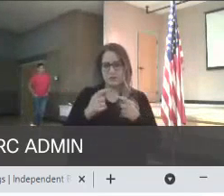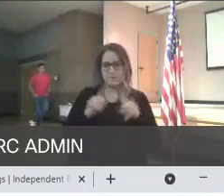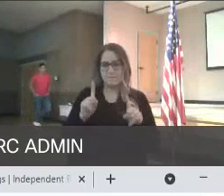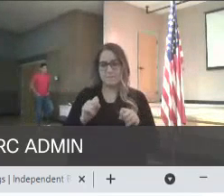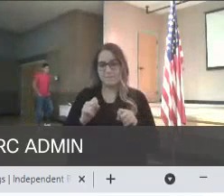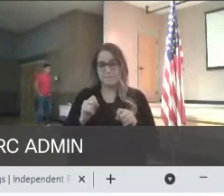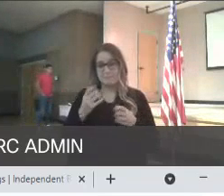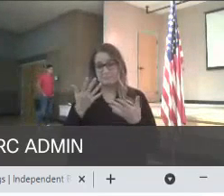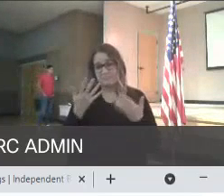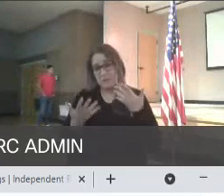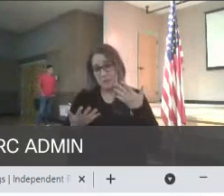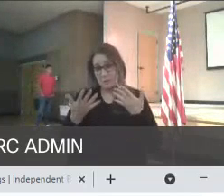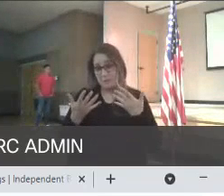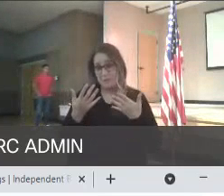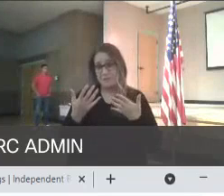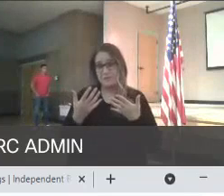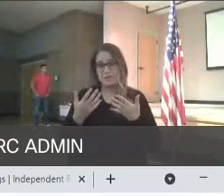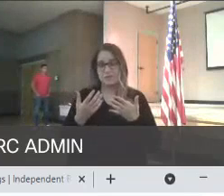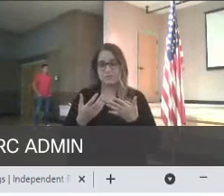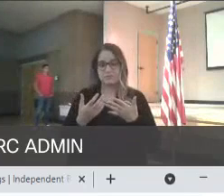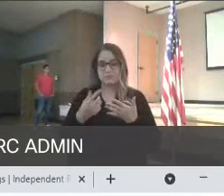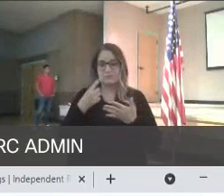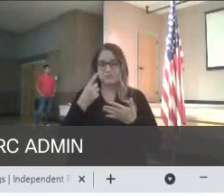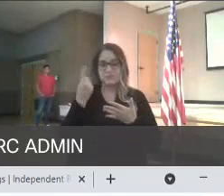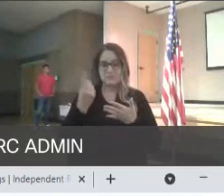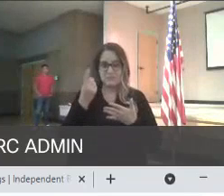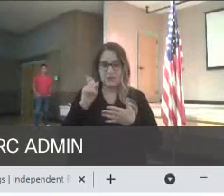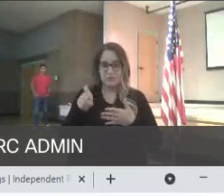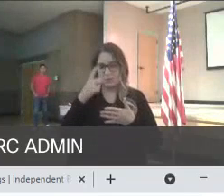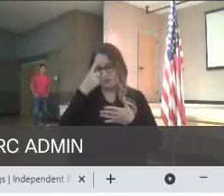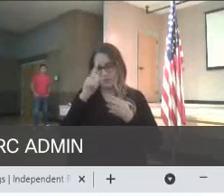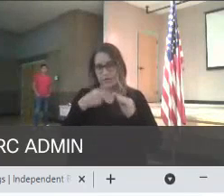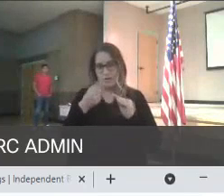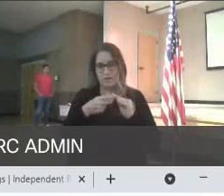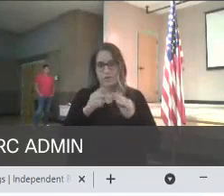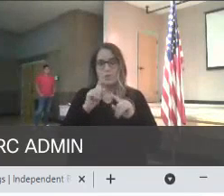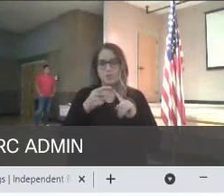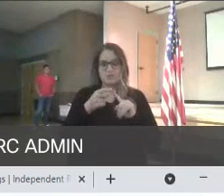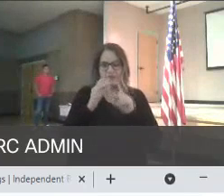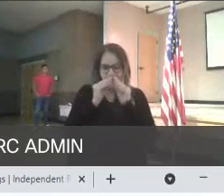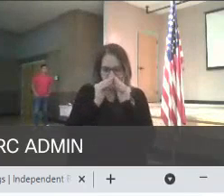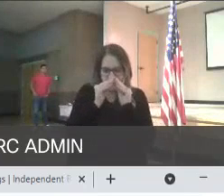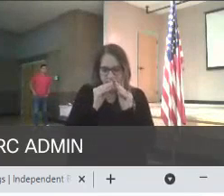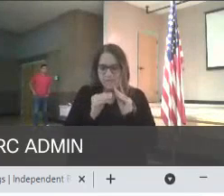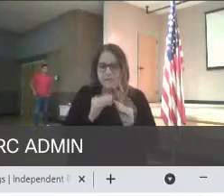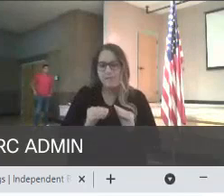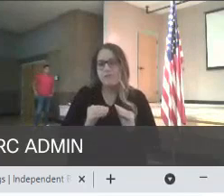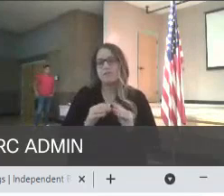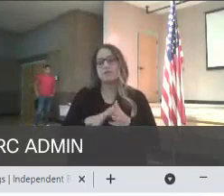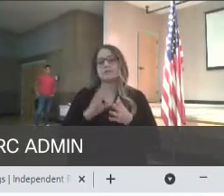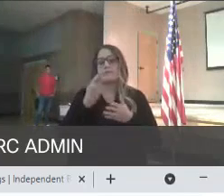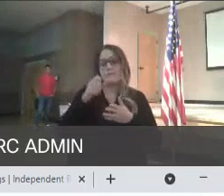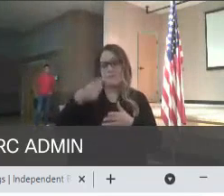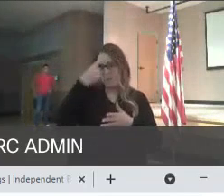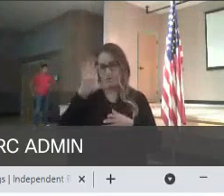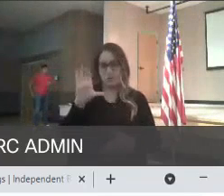might be something that we hold as we start to refine the map for our communities of interest.